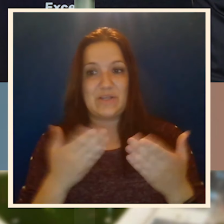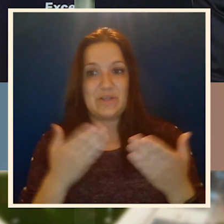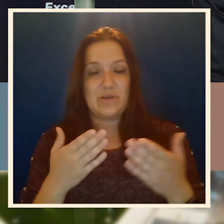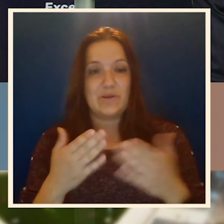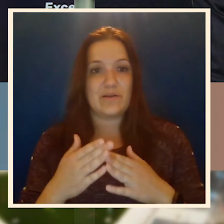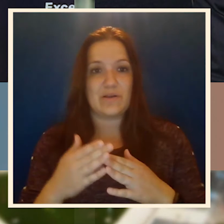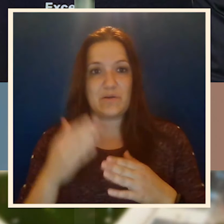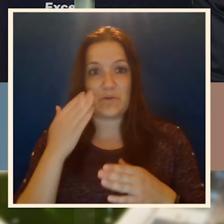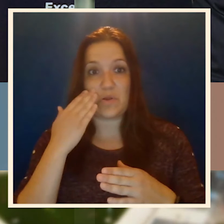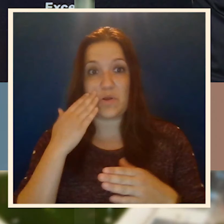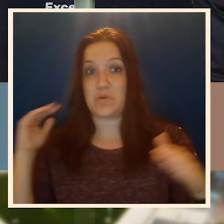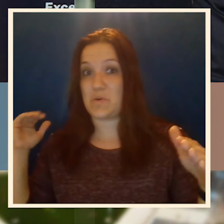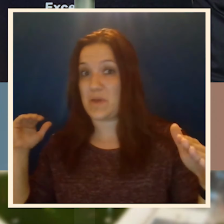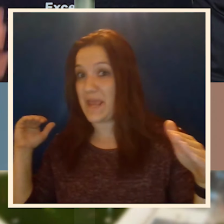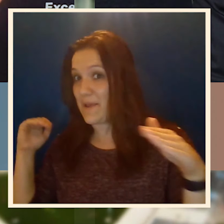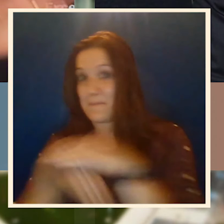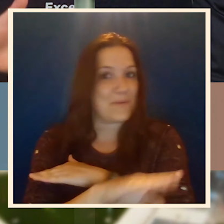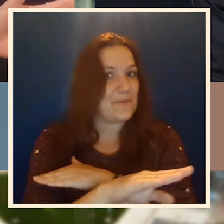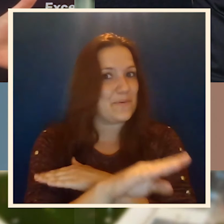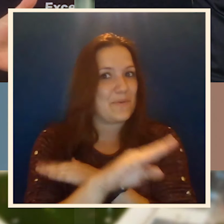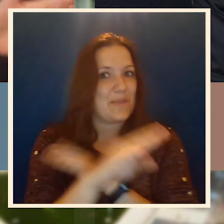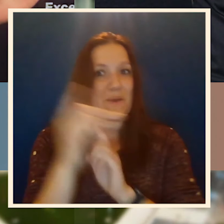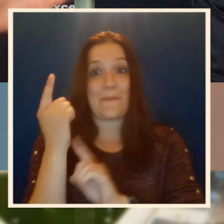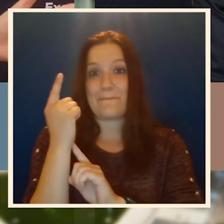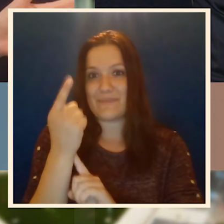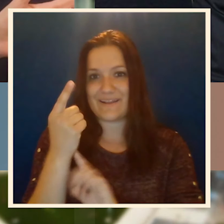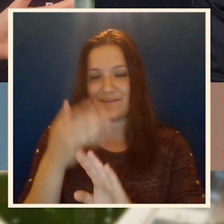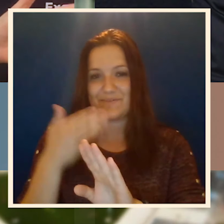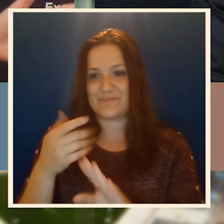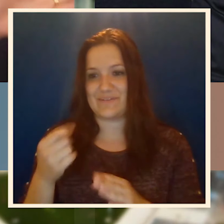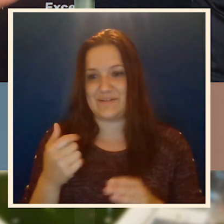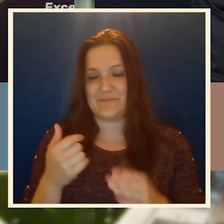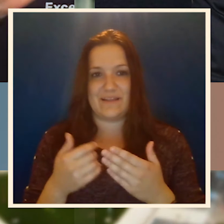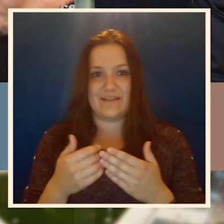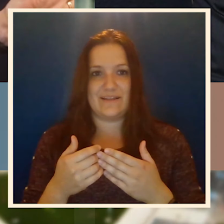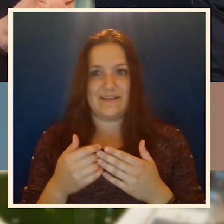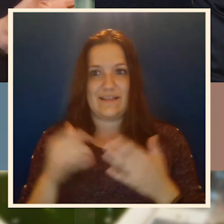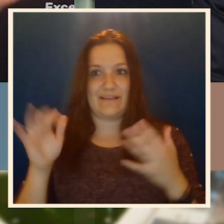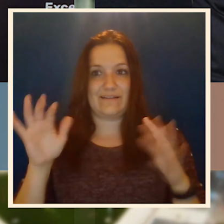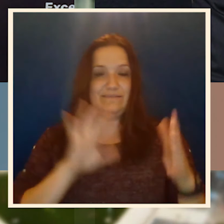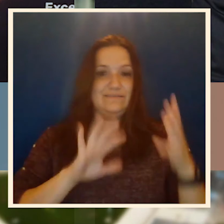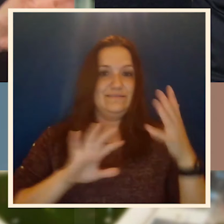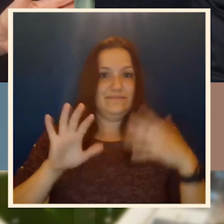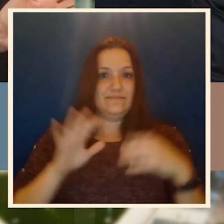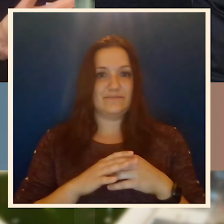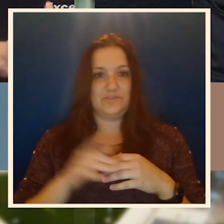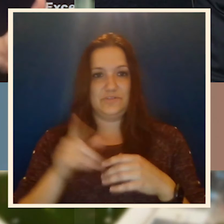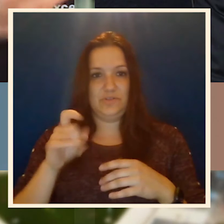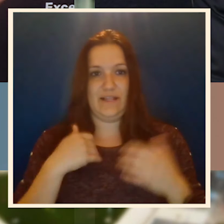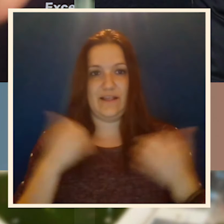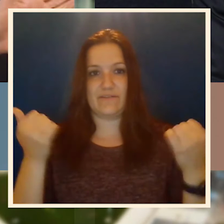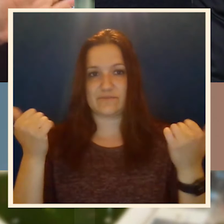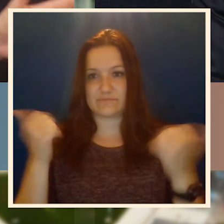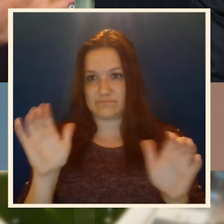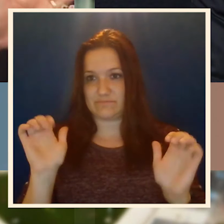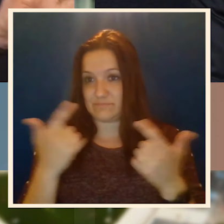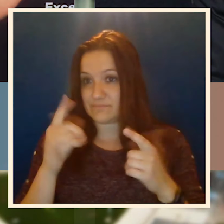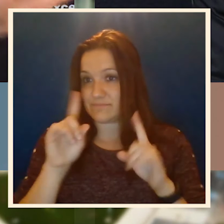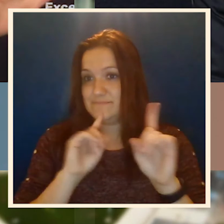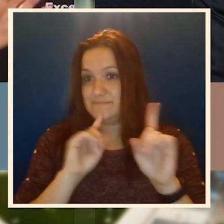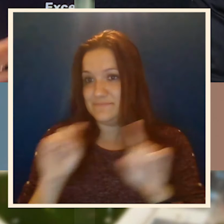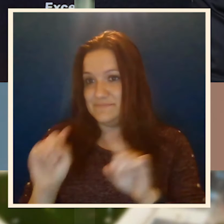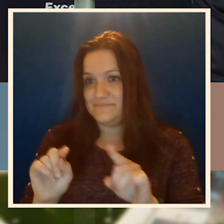out okay. there. Okay. Well, and that's why we enjoy sitting down with you for this hour, even though you ran in 1 minute ago, so we're just a